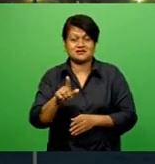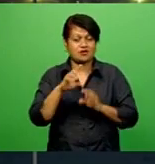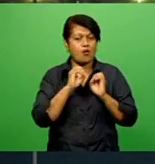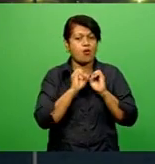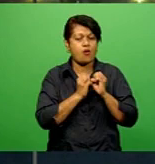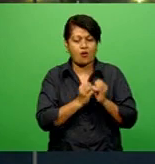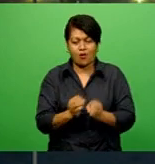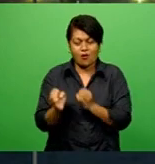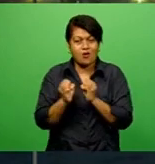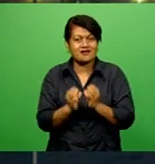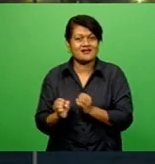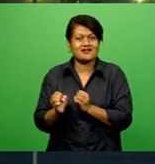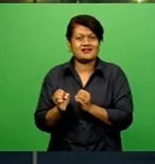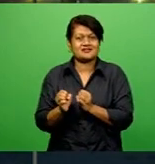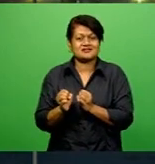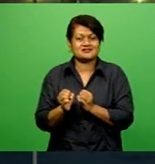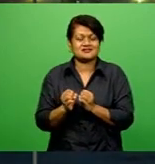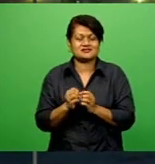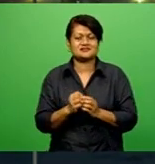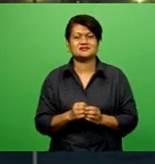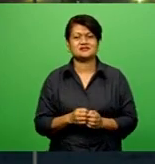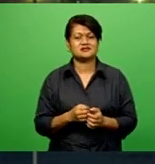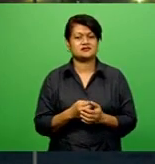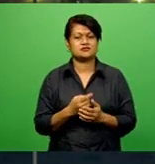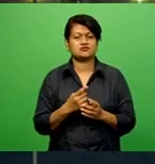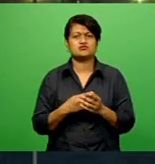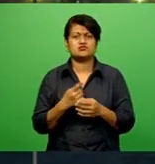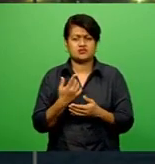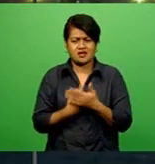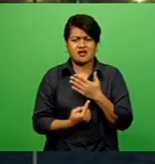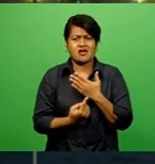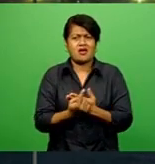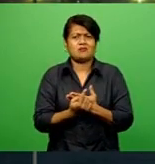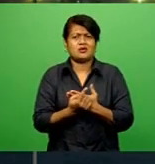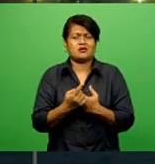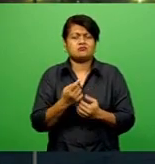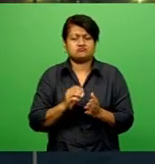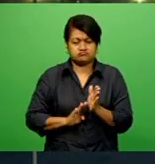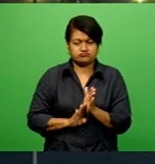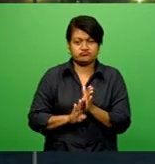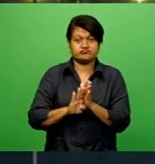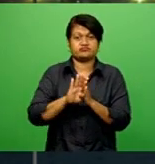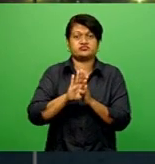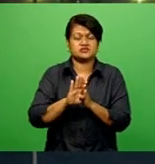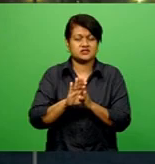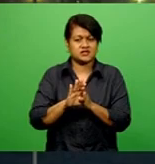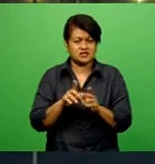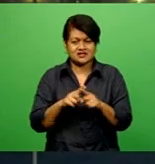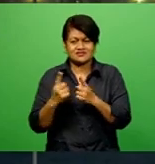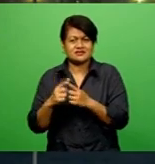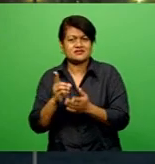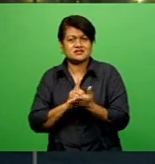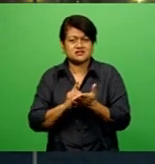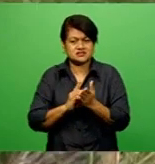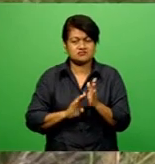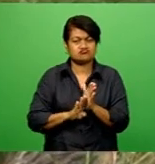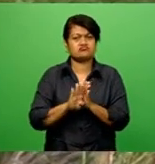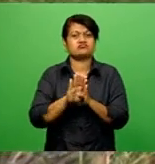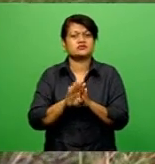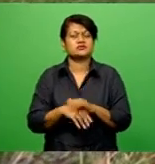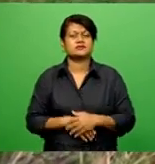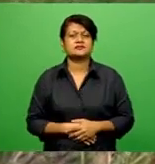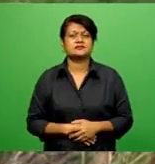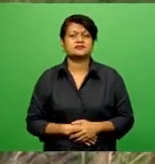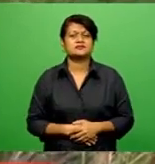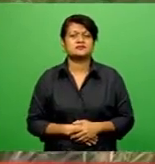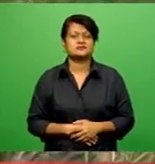organized in response to the recent increase in the number of typhoid cases. Eleanor Turangaivu reports.